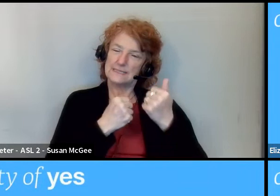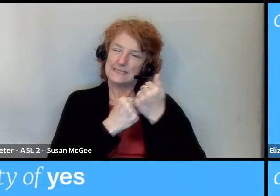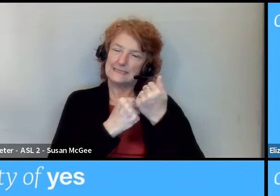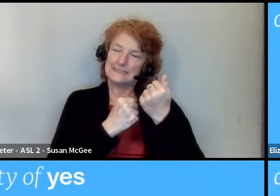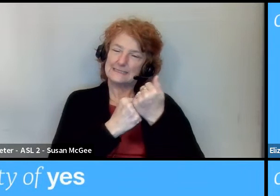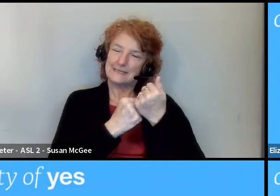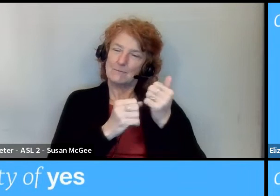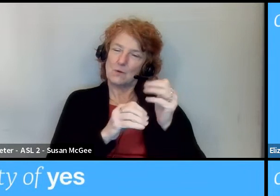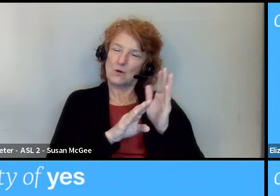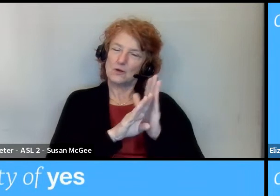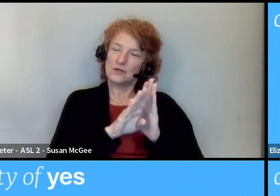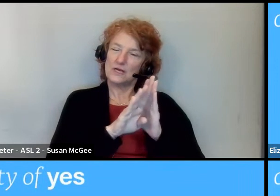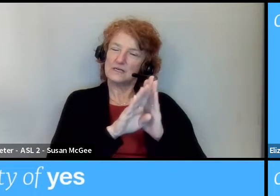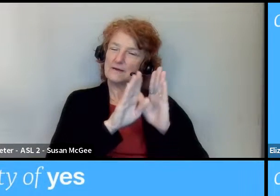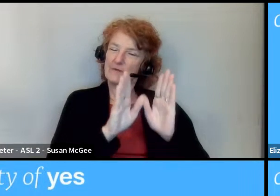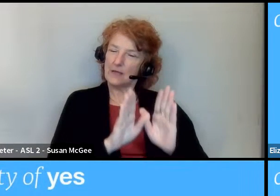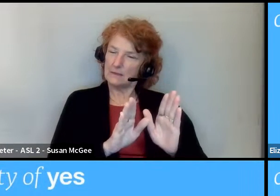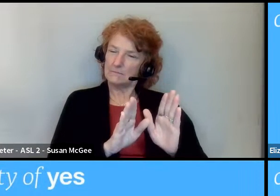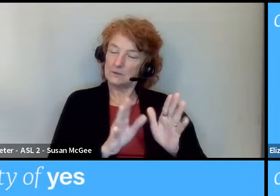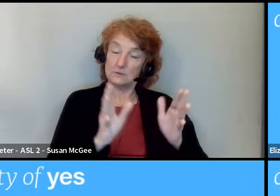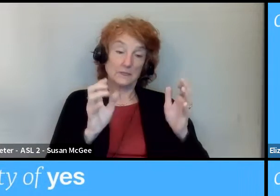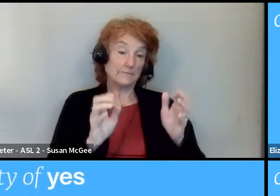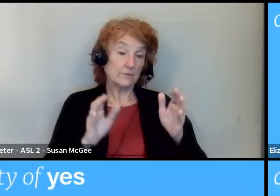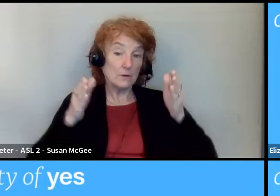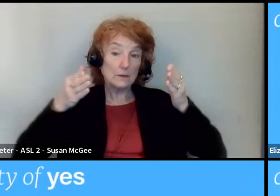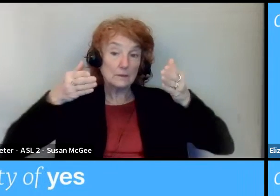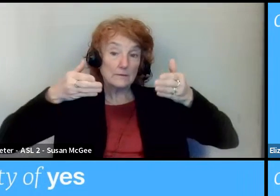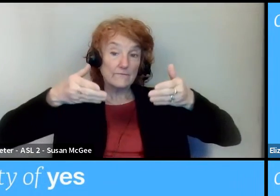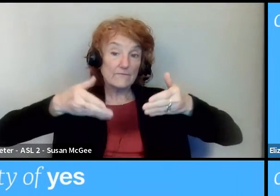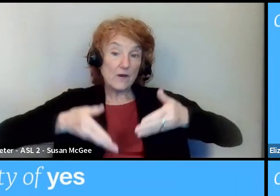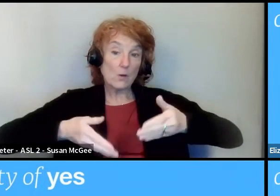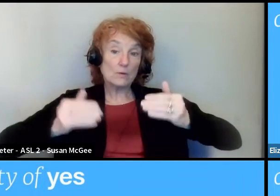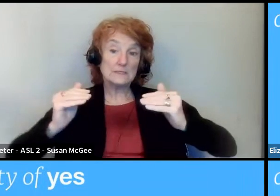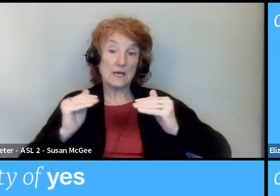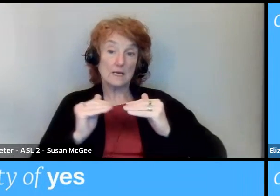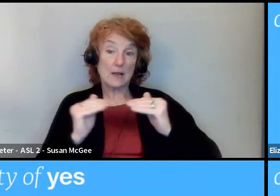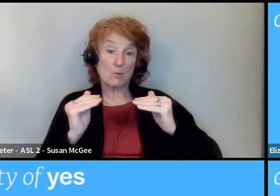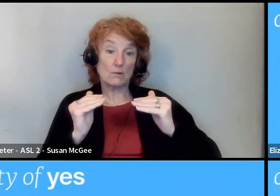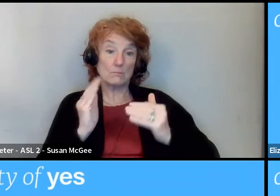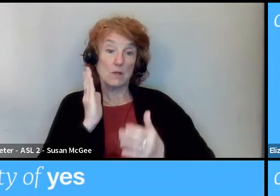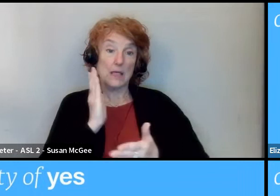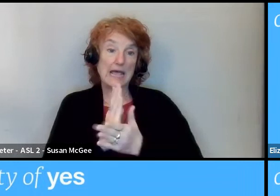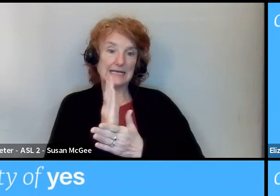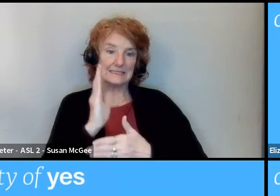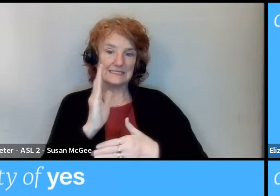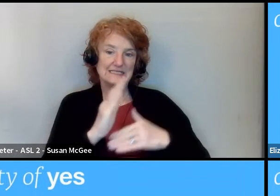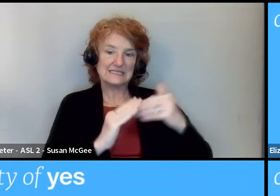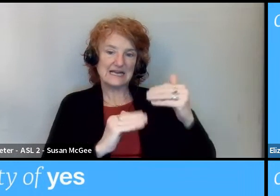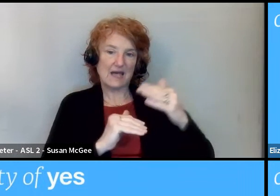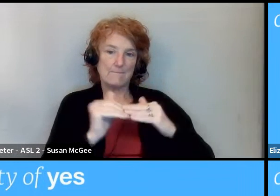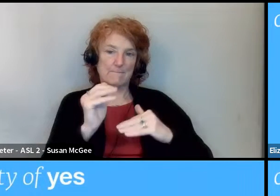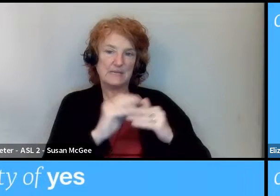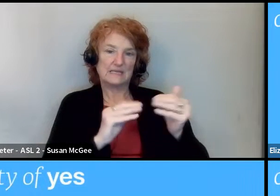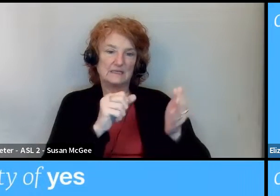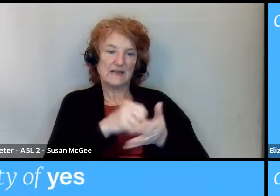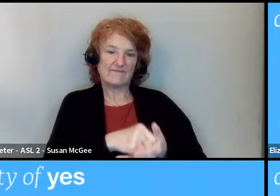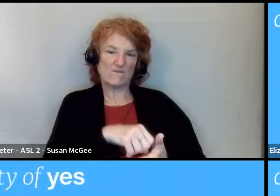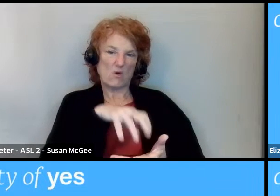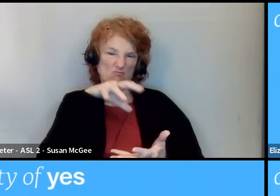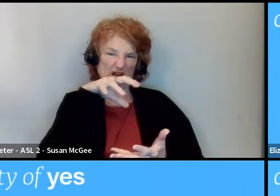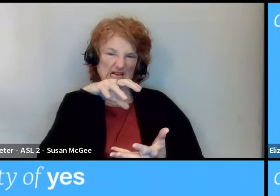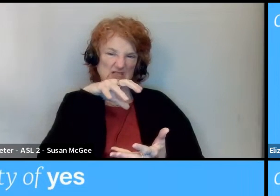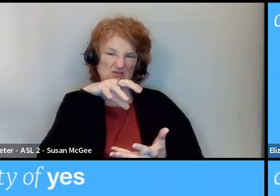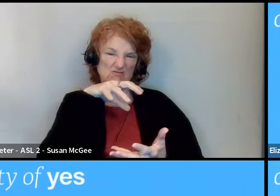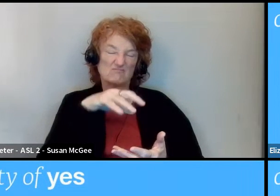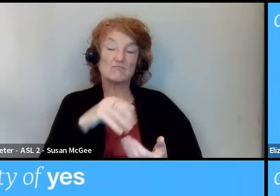If we want to really focus on equitable and stop building for the rich, I live near Community